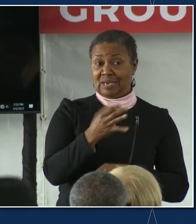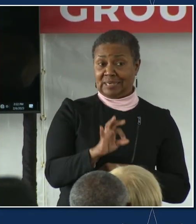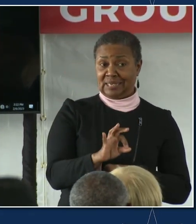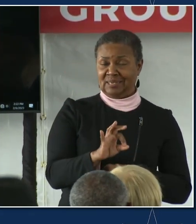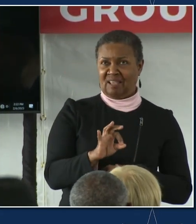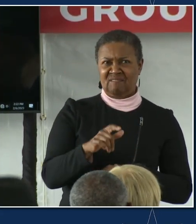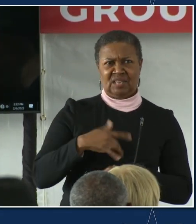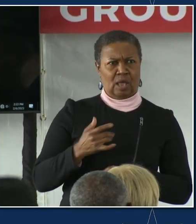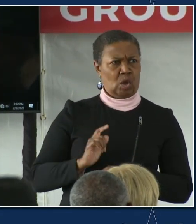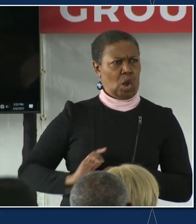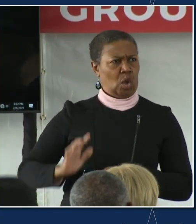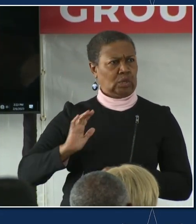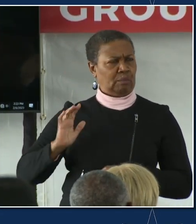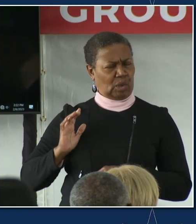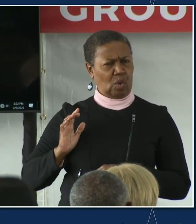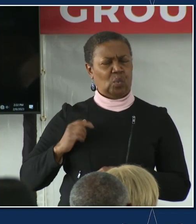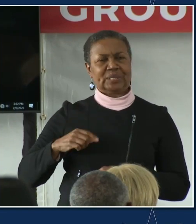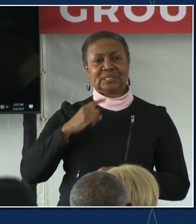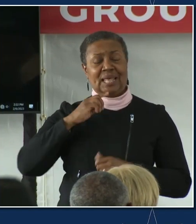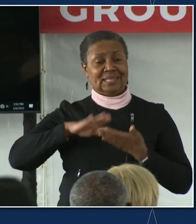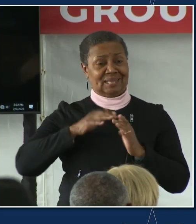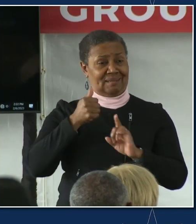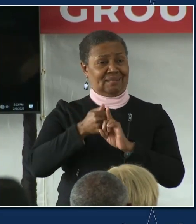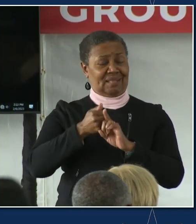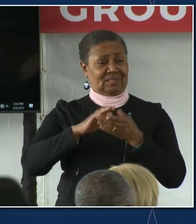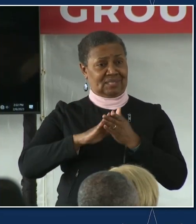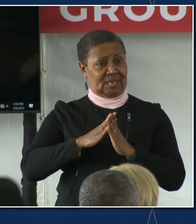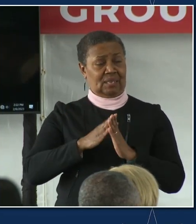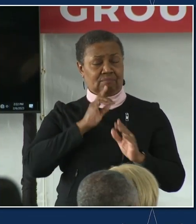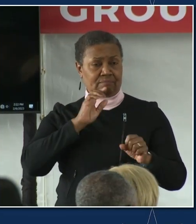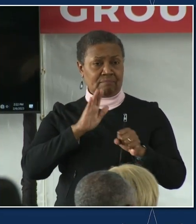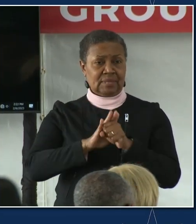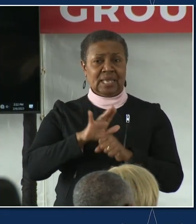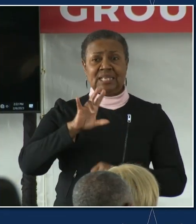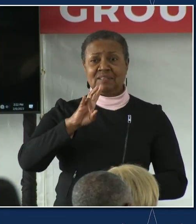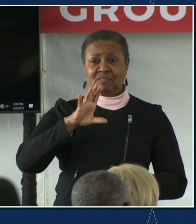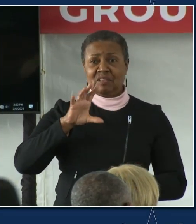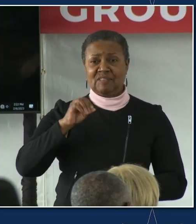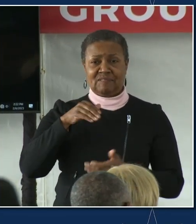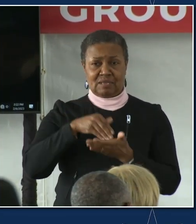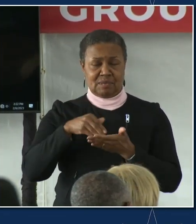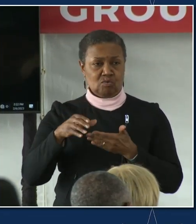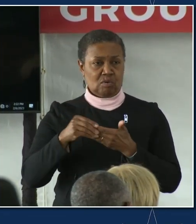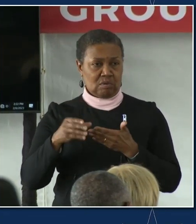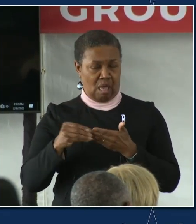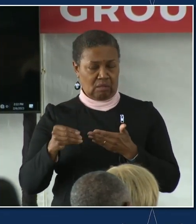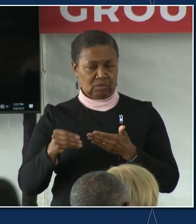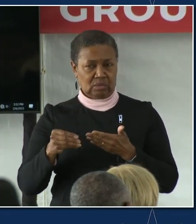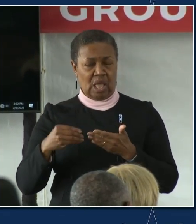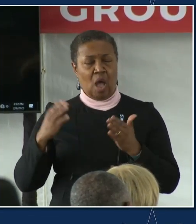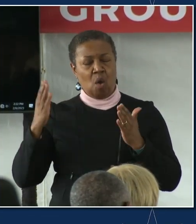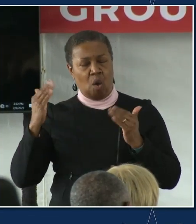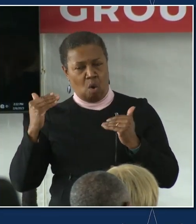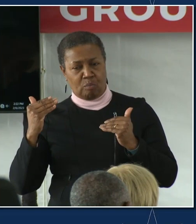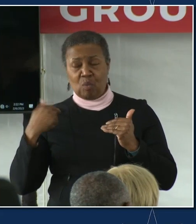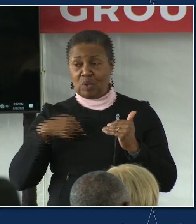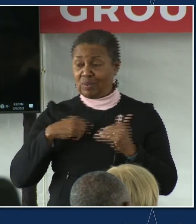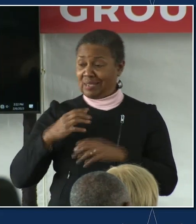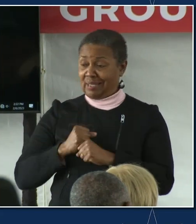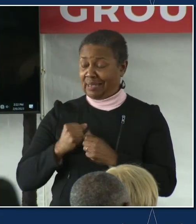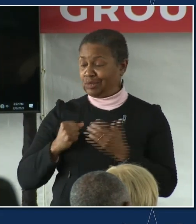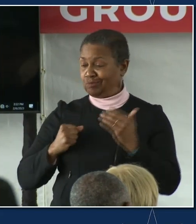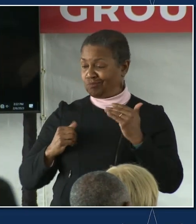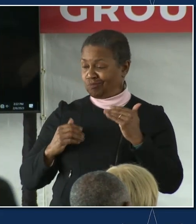like a lifetime ago, we said the city itself will commit $750 million. And our hope is that we would get